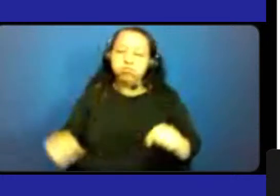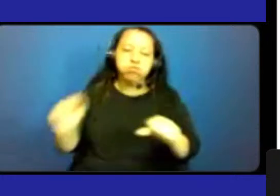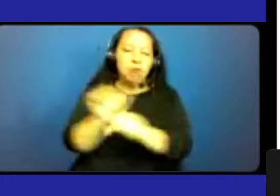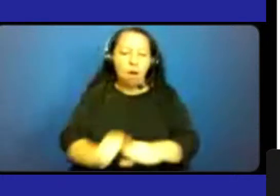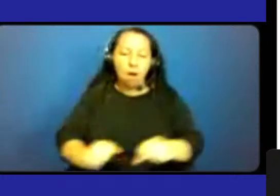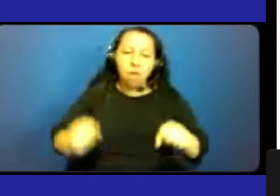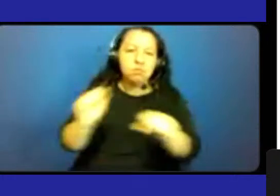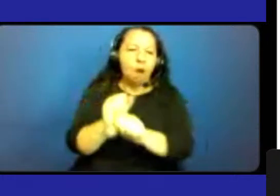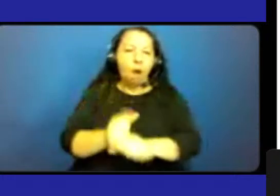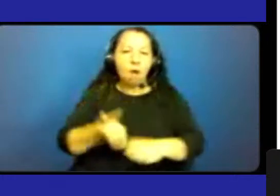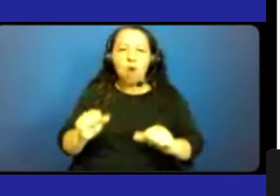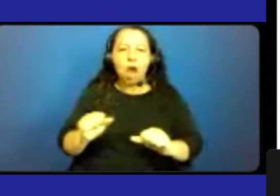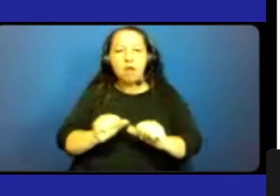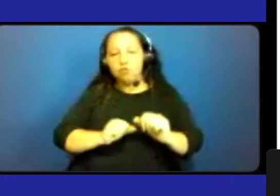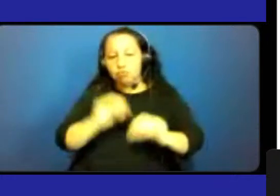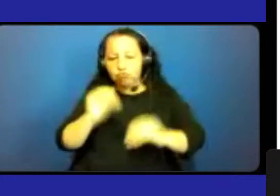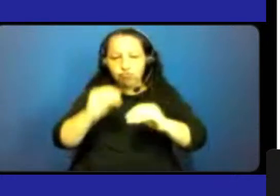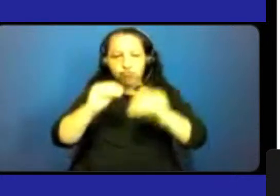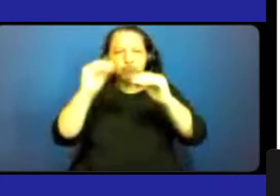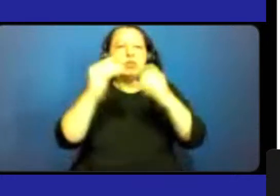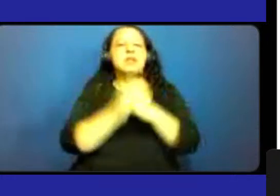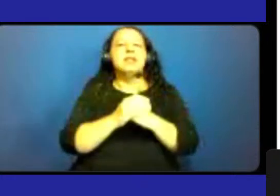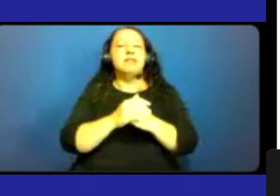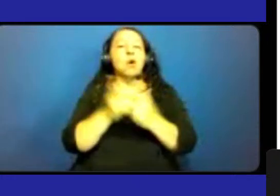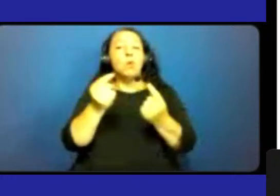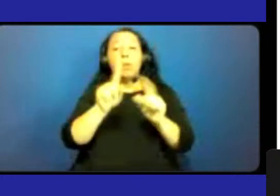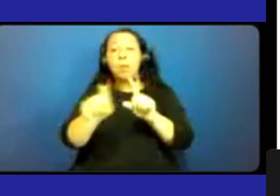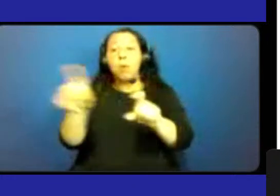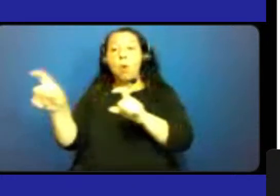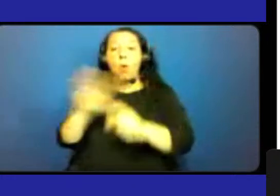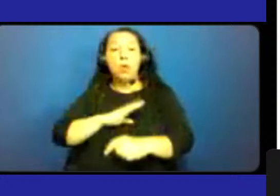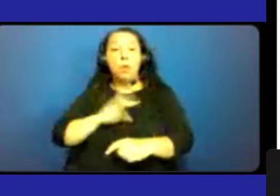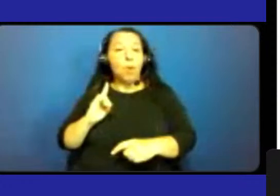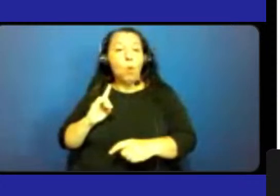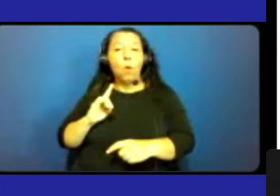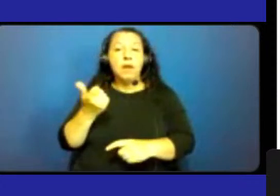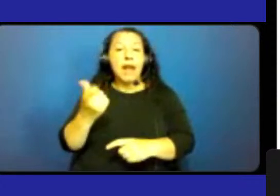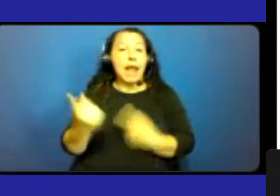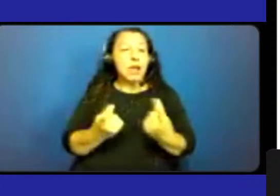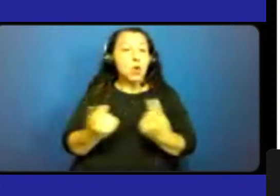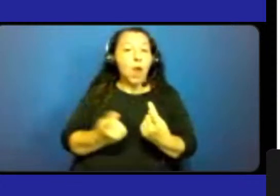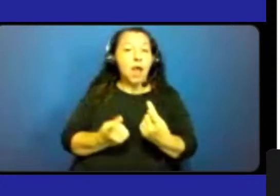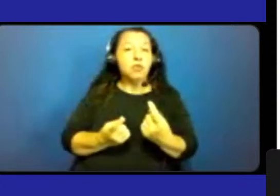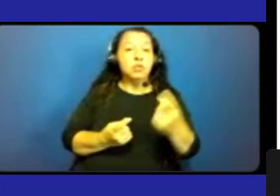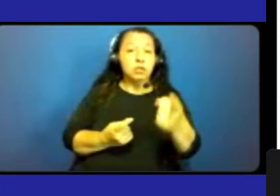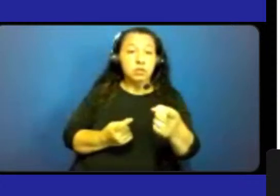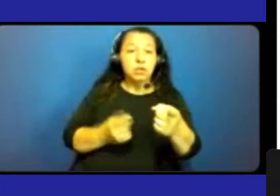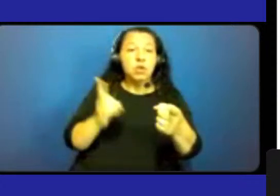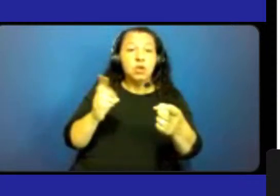work to it. Let me poll board members to see if they have any questions,